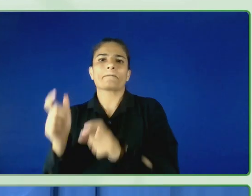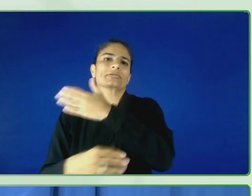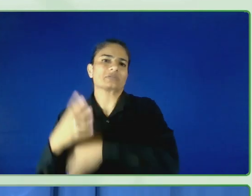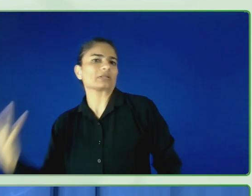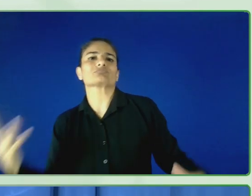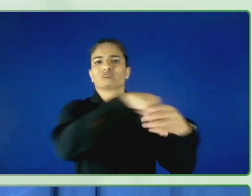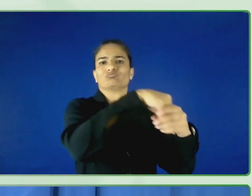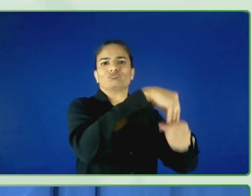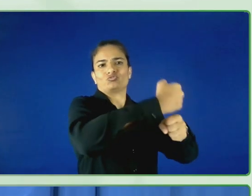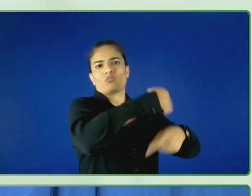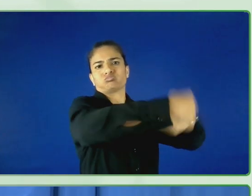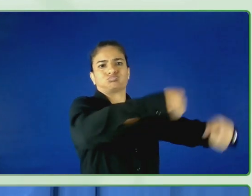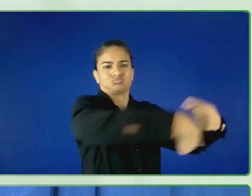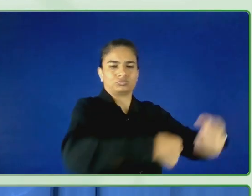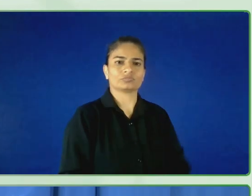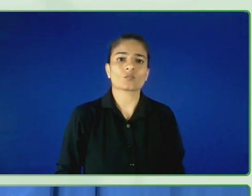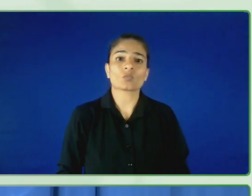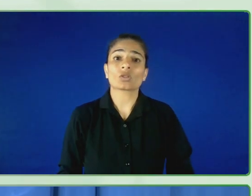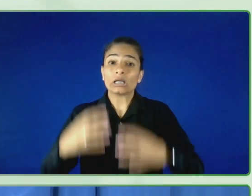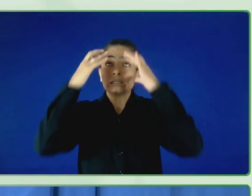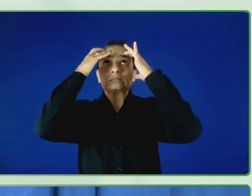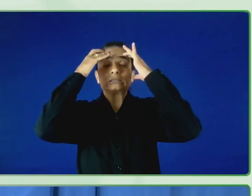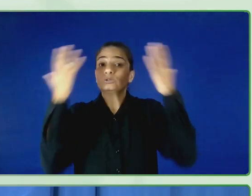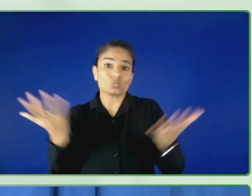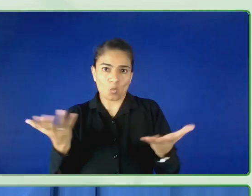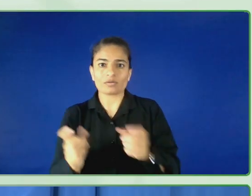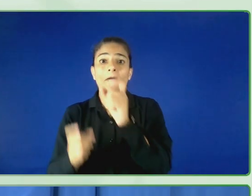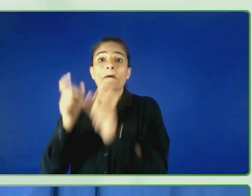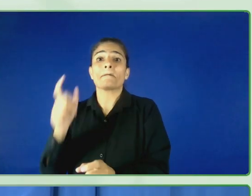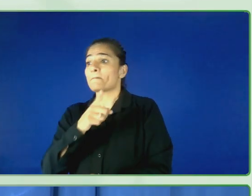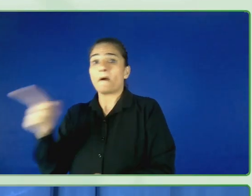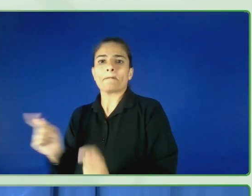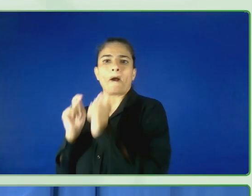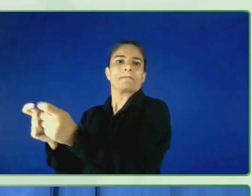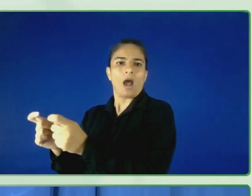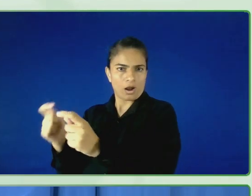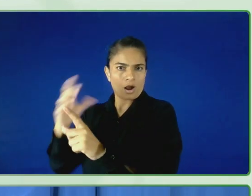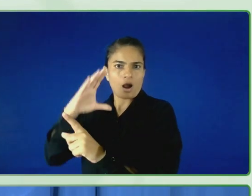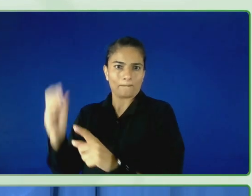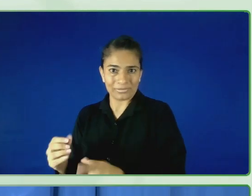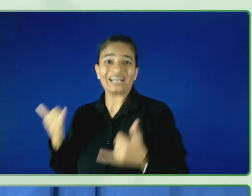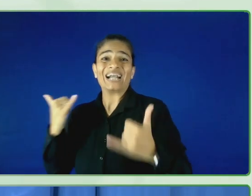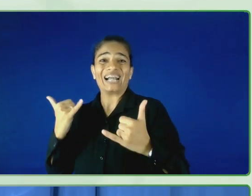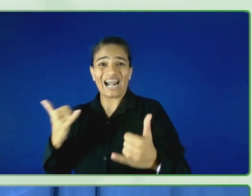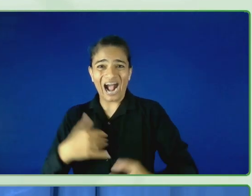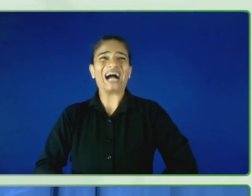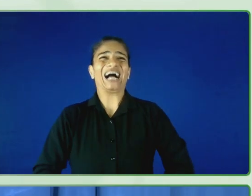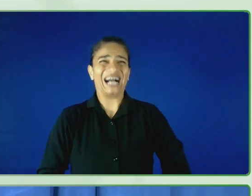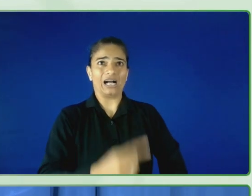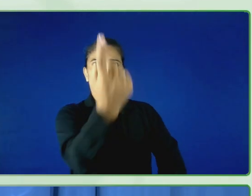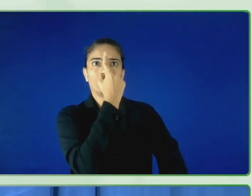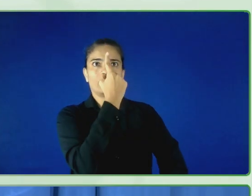with an intersectional approach about what it means to have a disability plus being a woman and trying to enter into